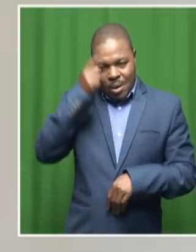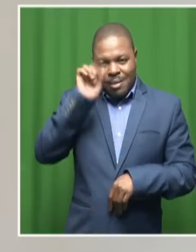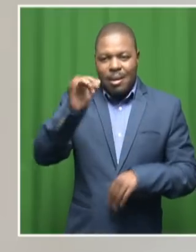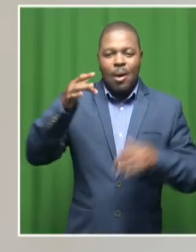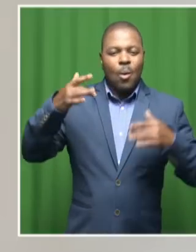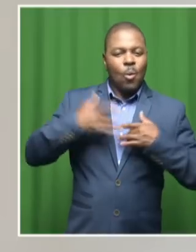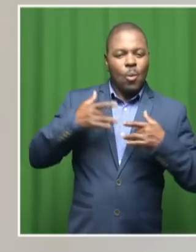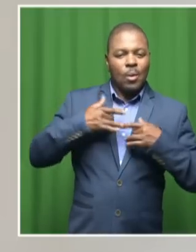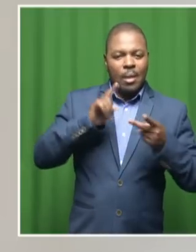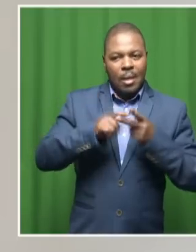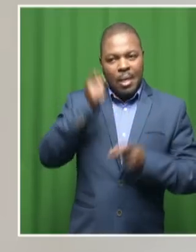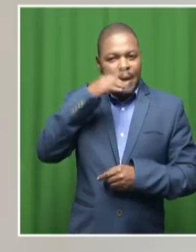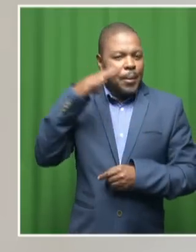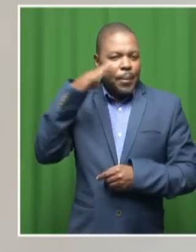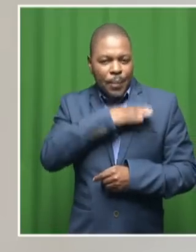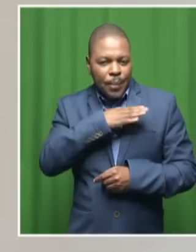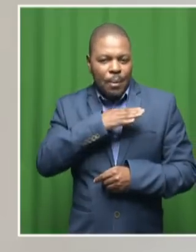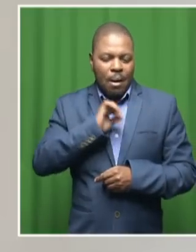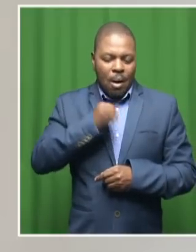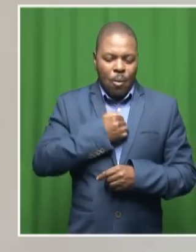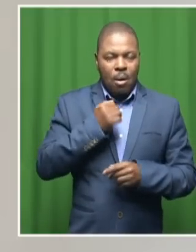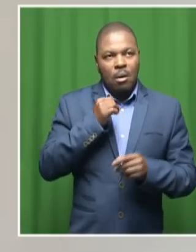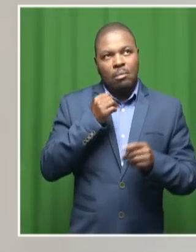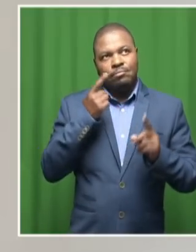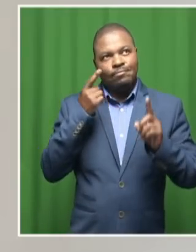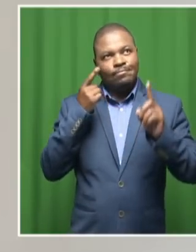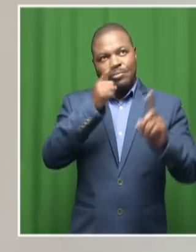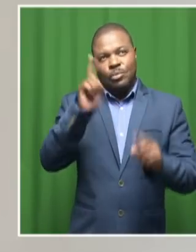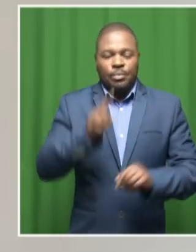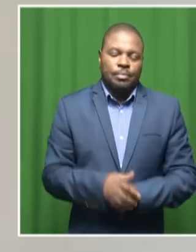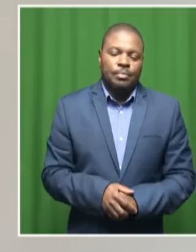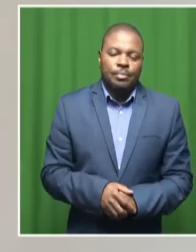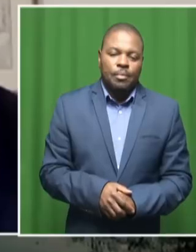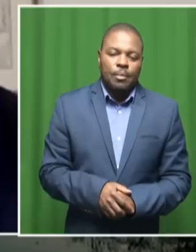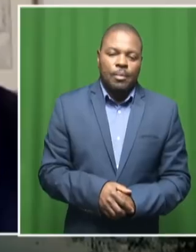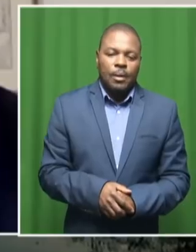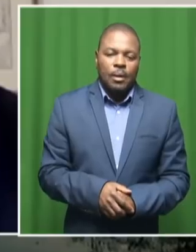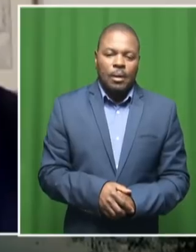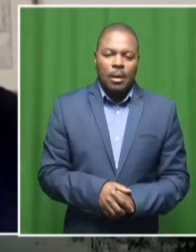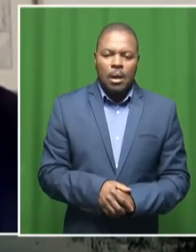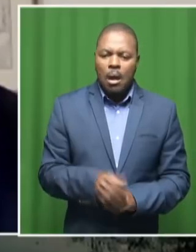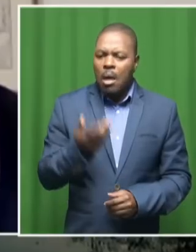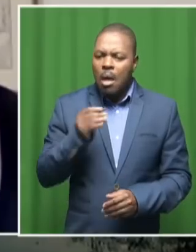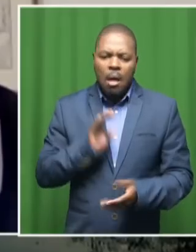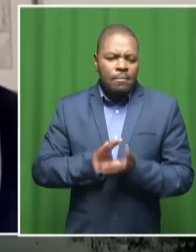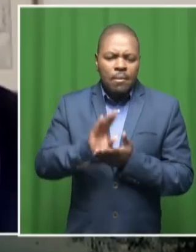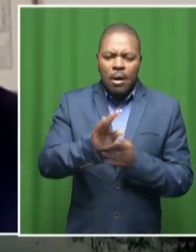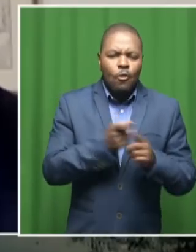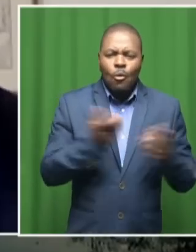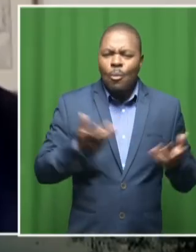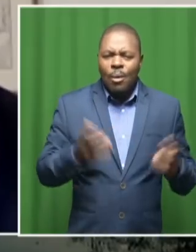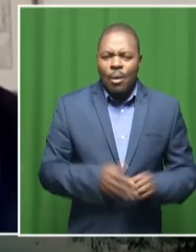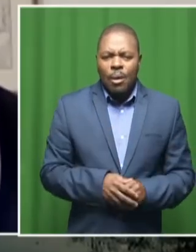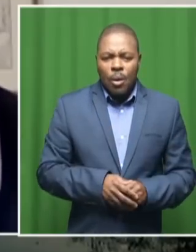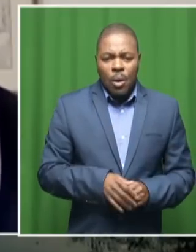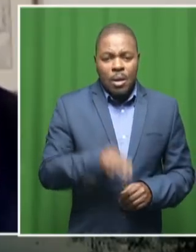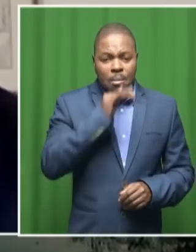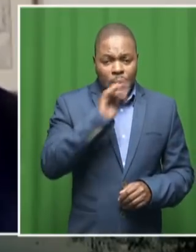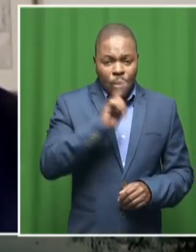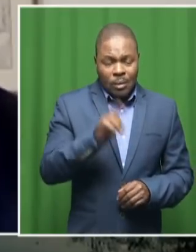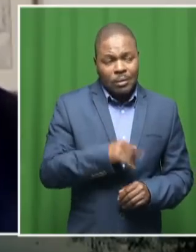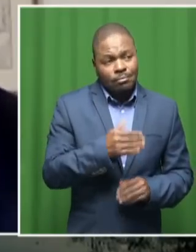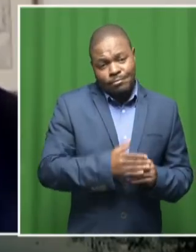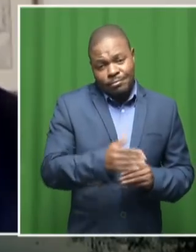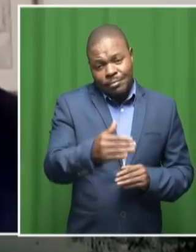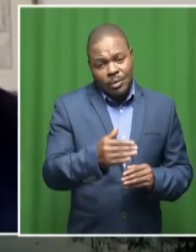is they're not understanding about what we are trying to achieve. So how will this be funded then? Should we expect a surcharge